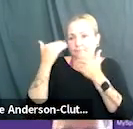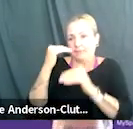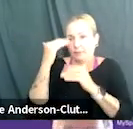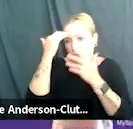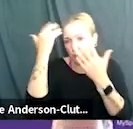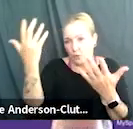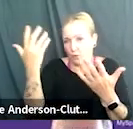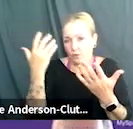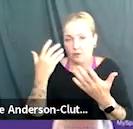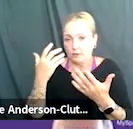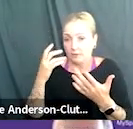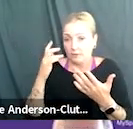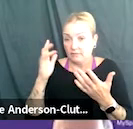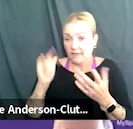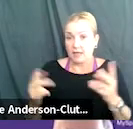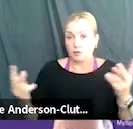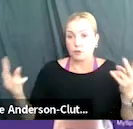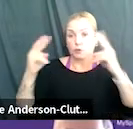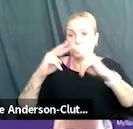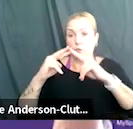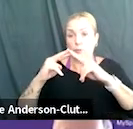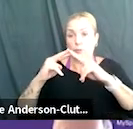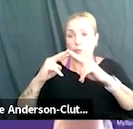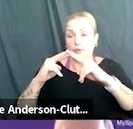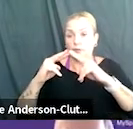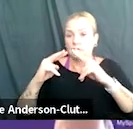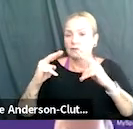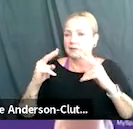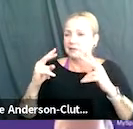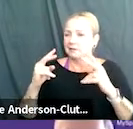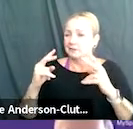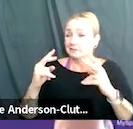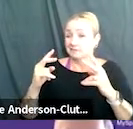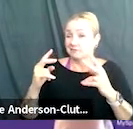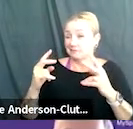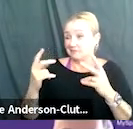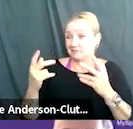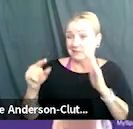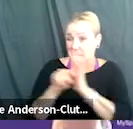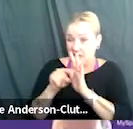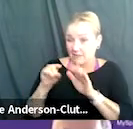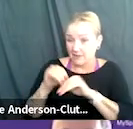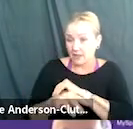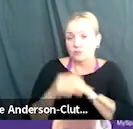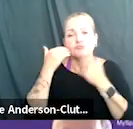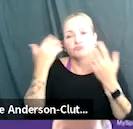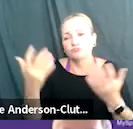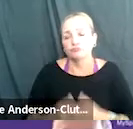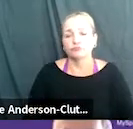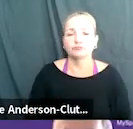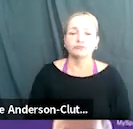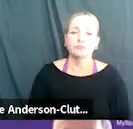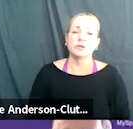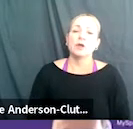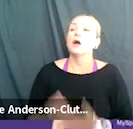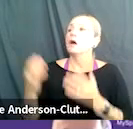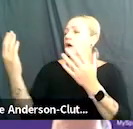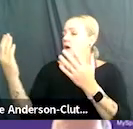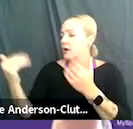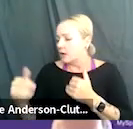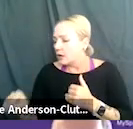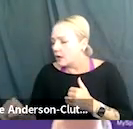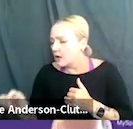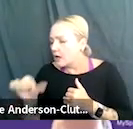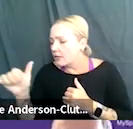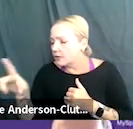And so Monique Nagtigal was wondering, was it happening with parents or with others as well? So this happened both at home and at school. But